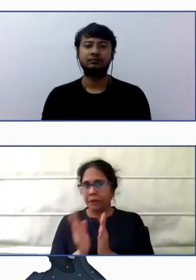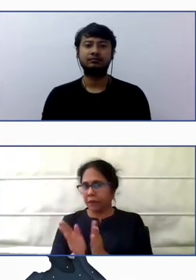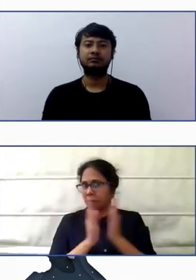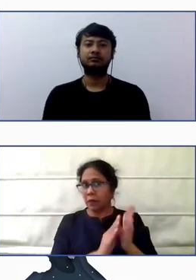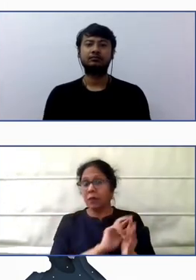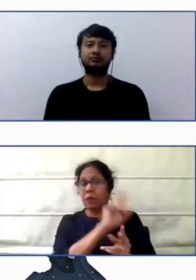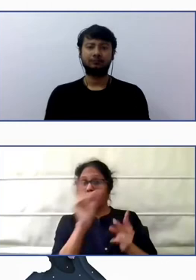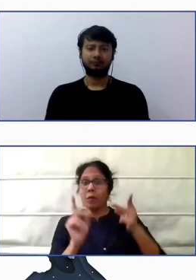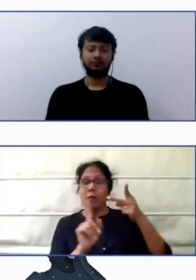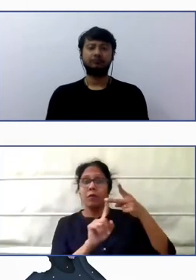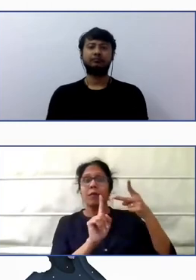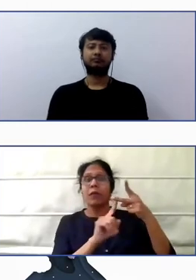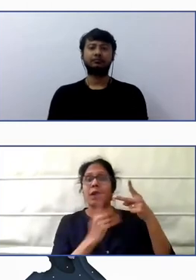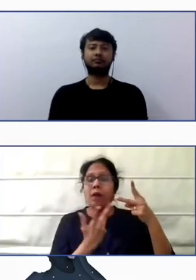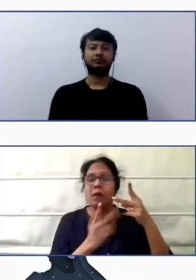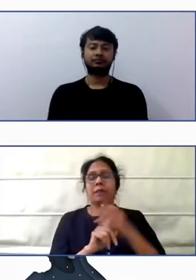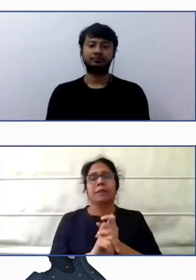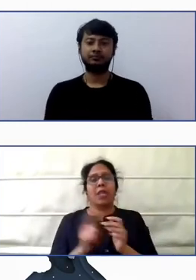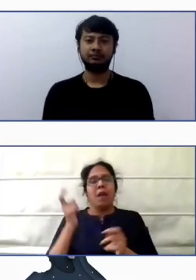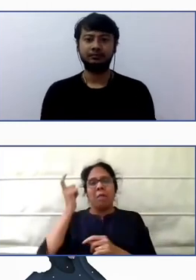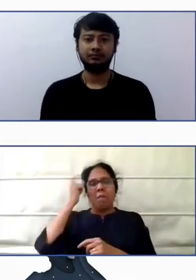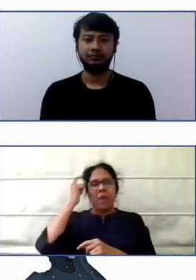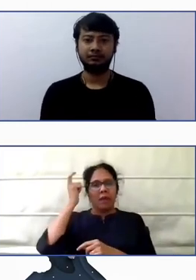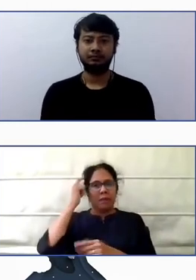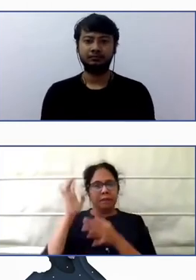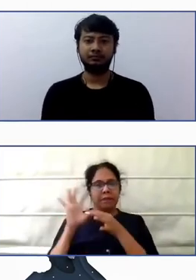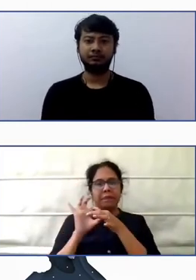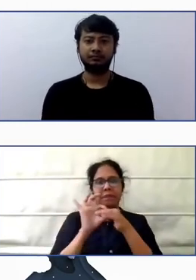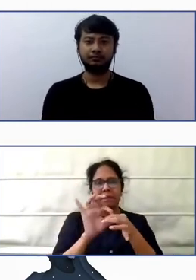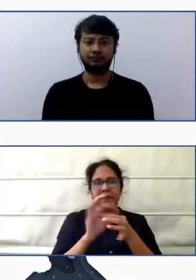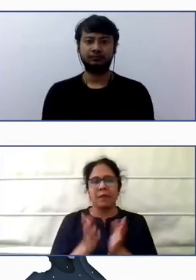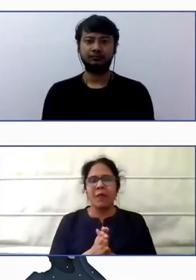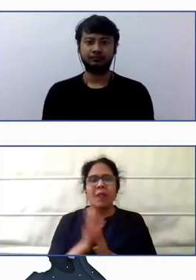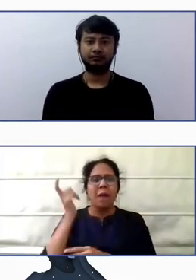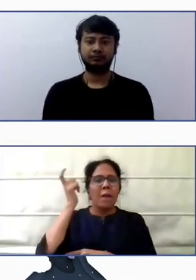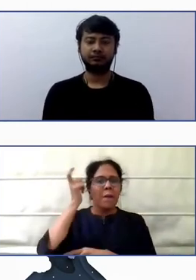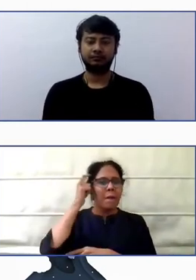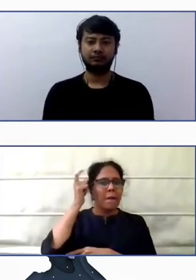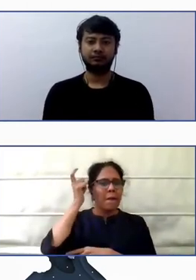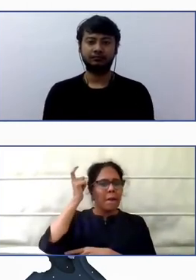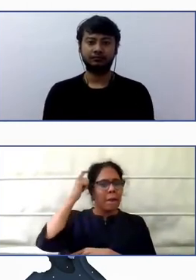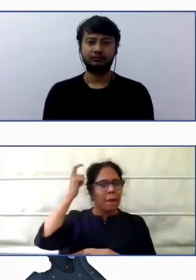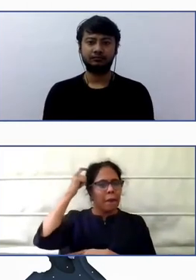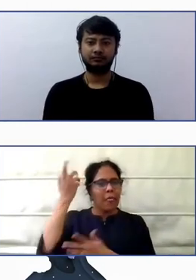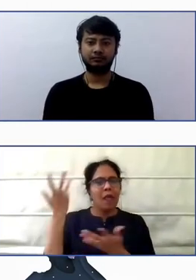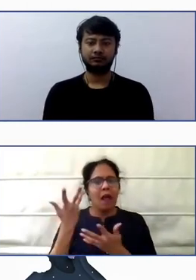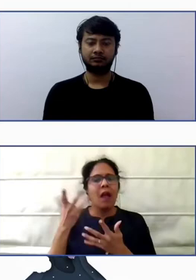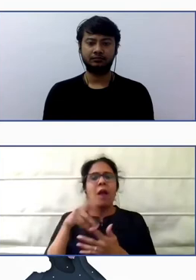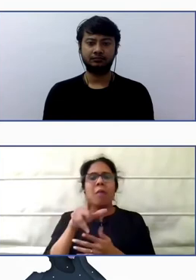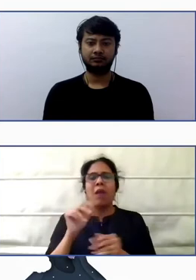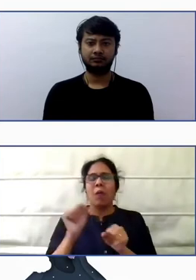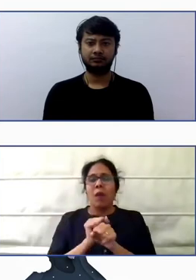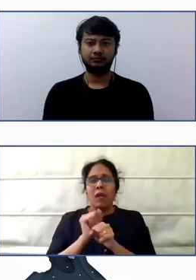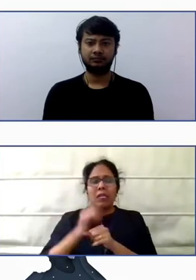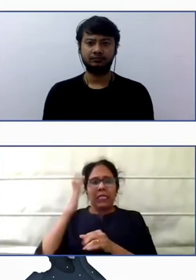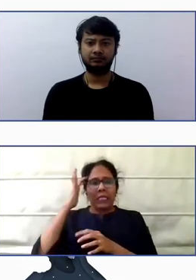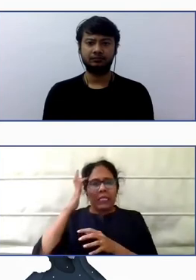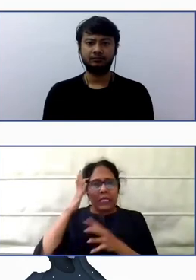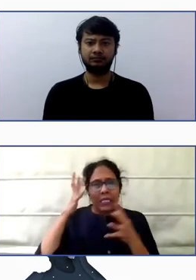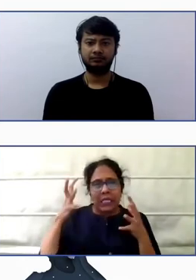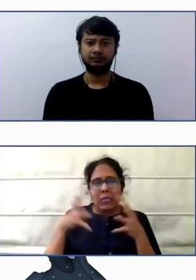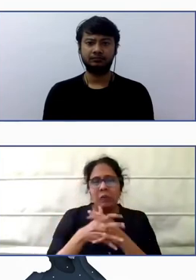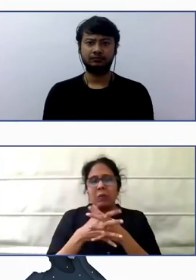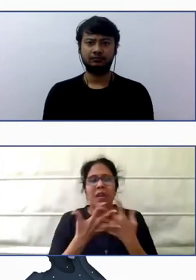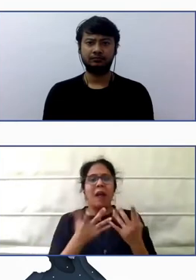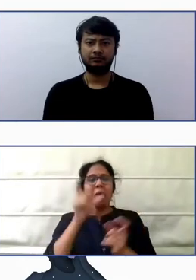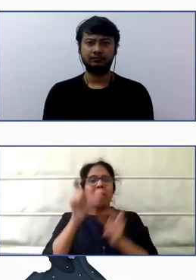mental thing, like, for mental in terms of work stress and not meeting